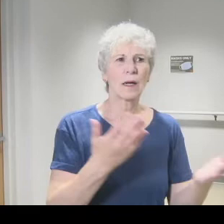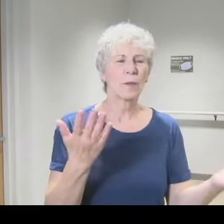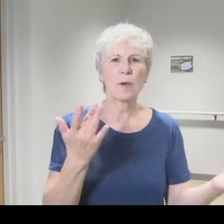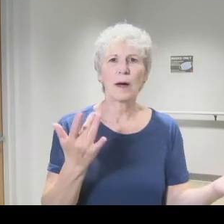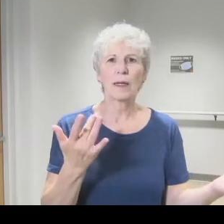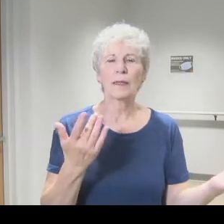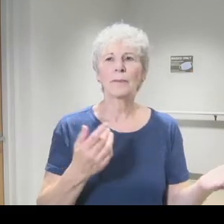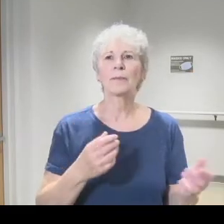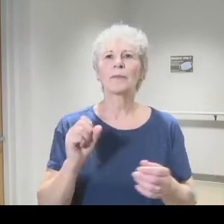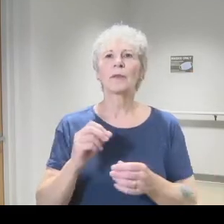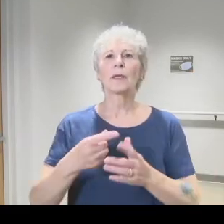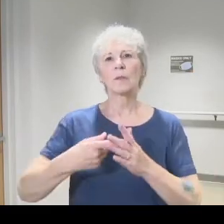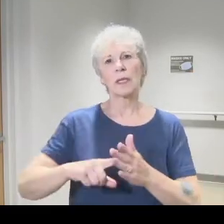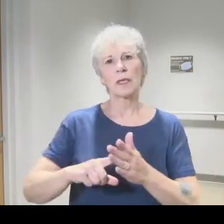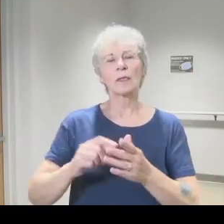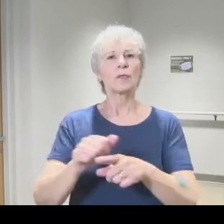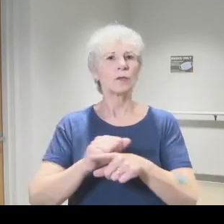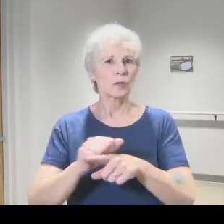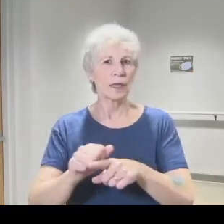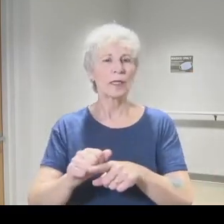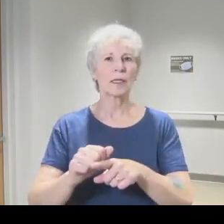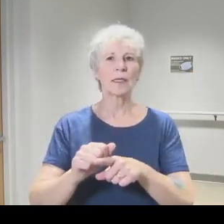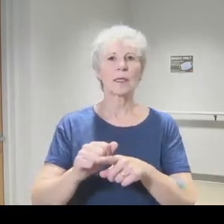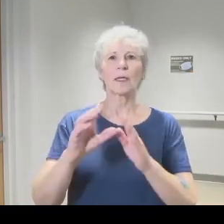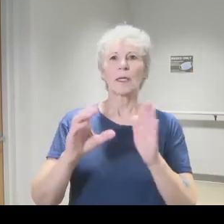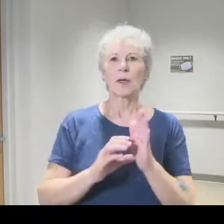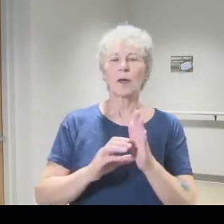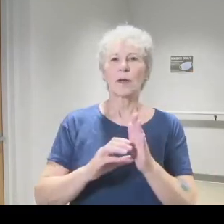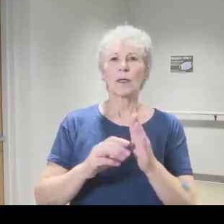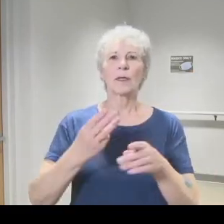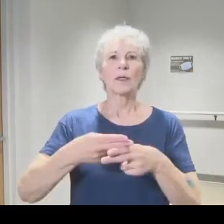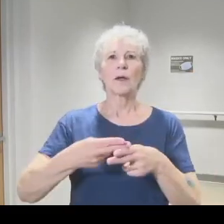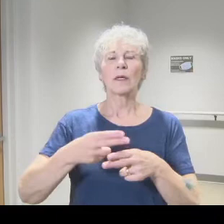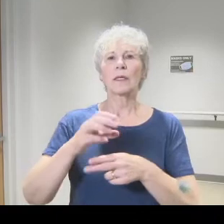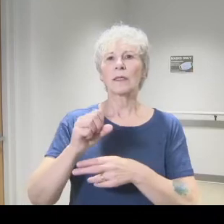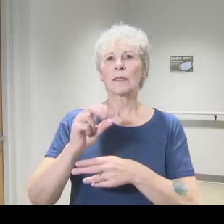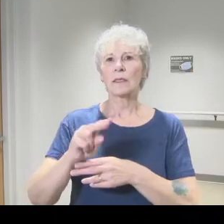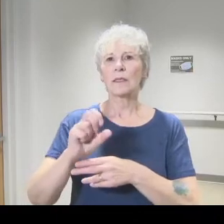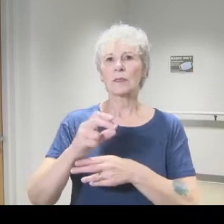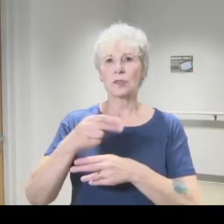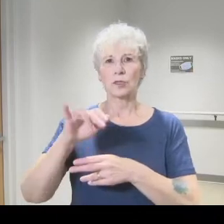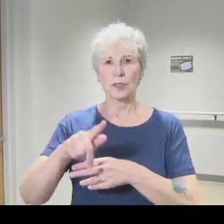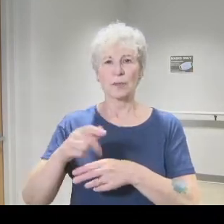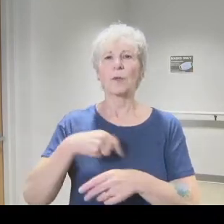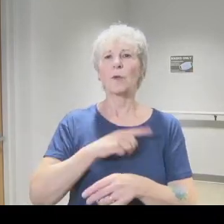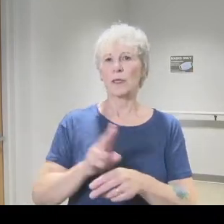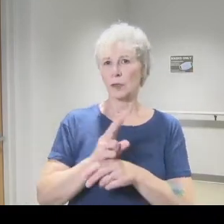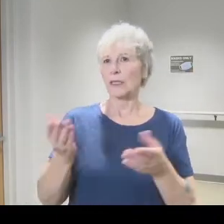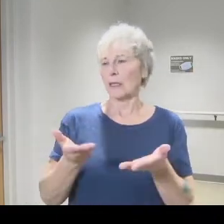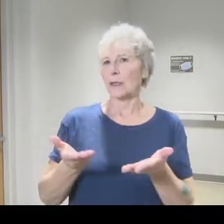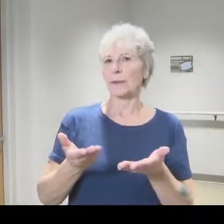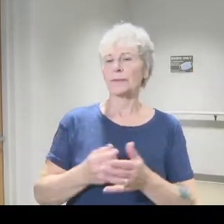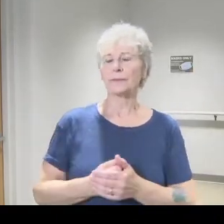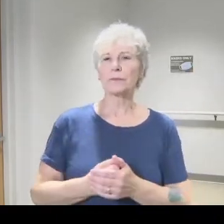he started a training course called Sonship. We use it in the training of our leaders here at Grace. And in that